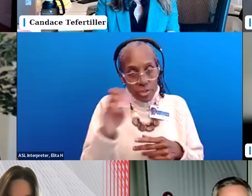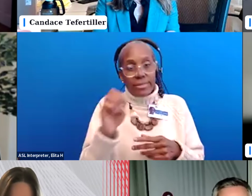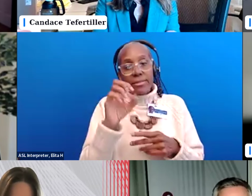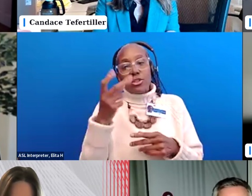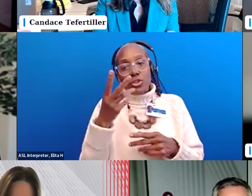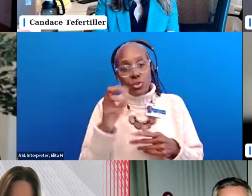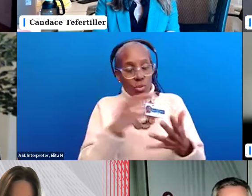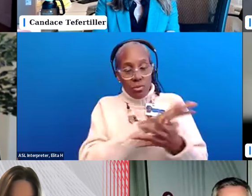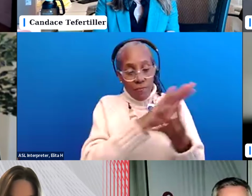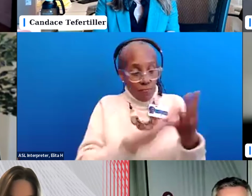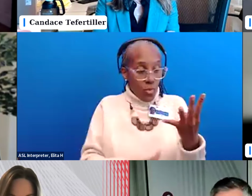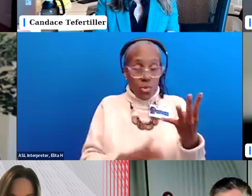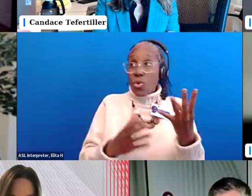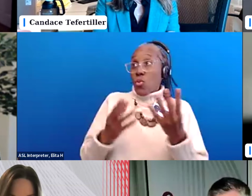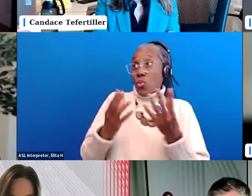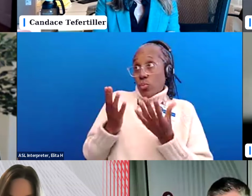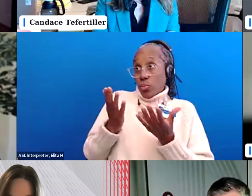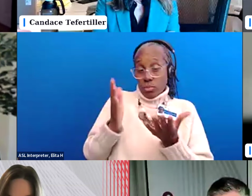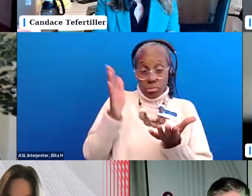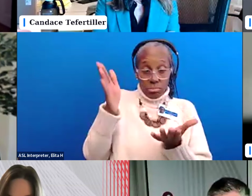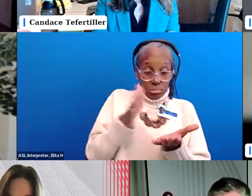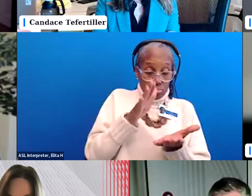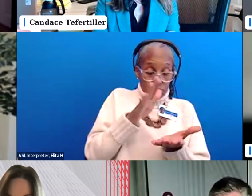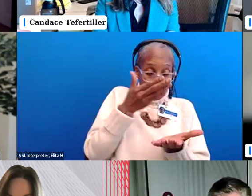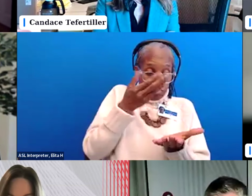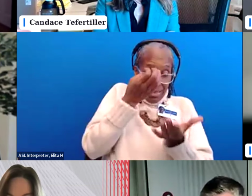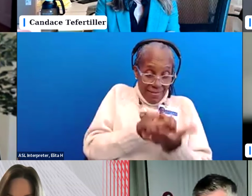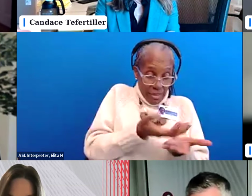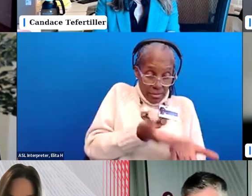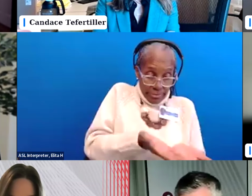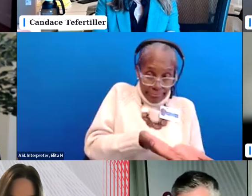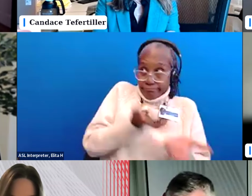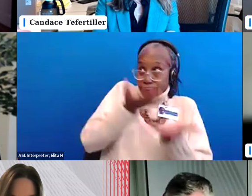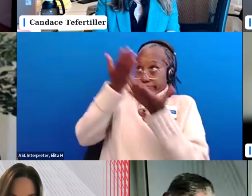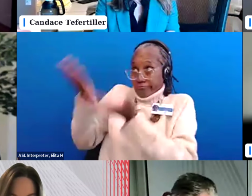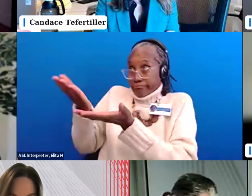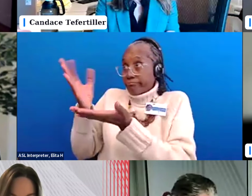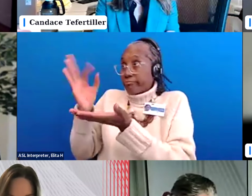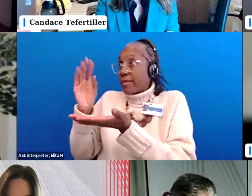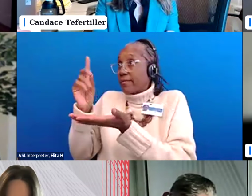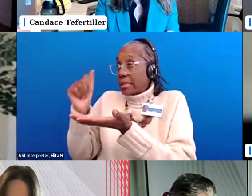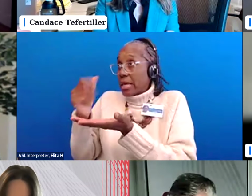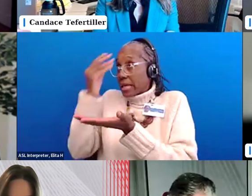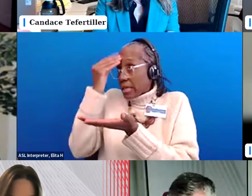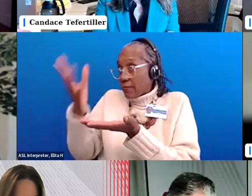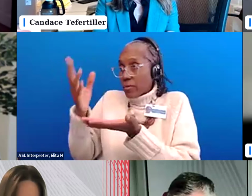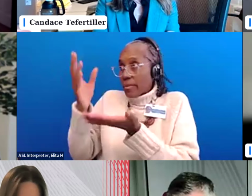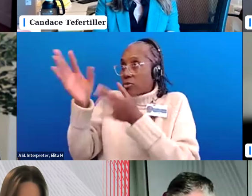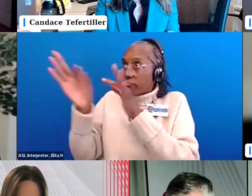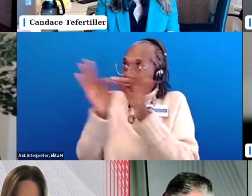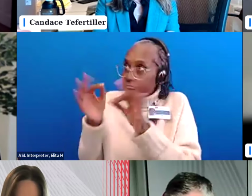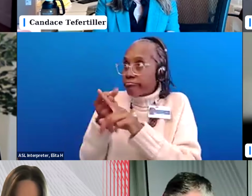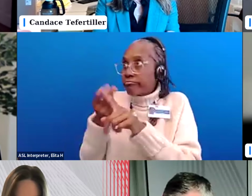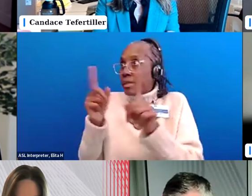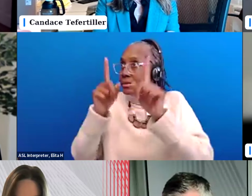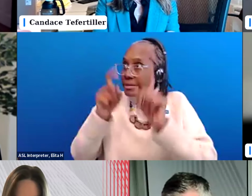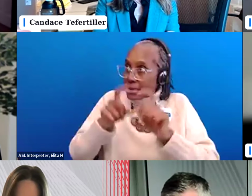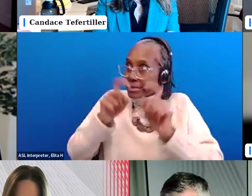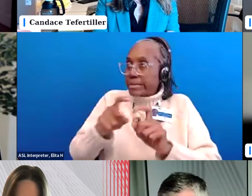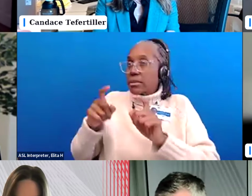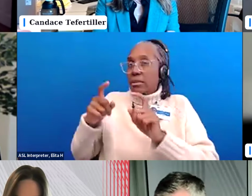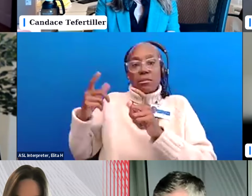presented all of this evidence to FDA, along with a bunch of information about our device and the testing that we've done